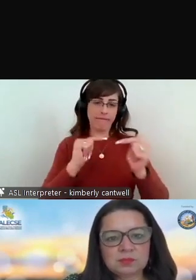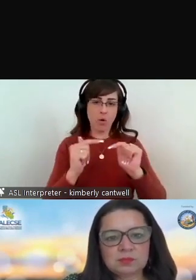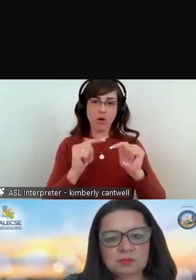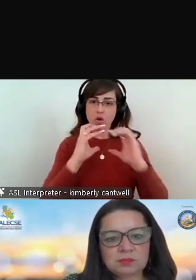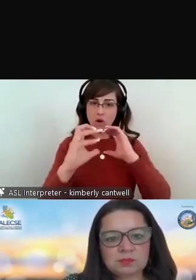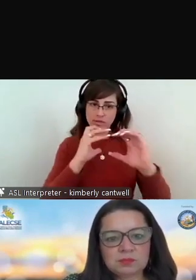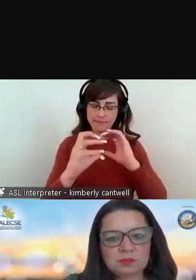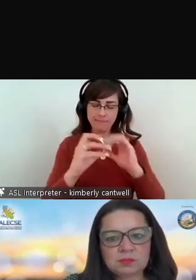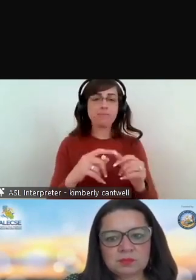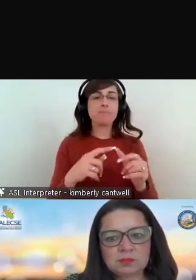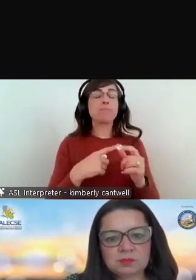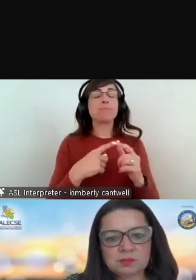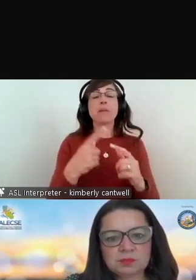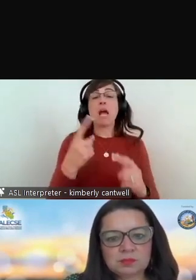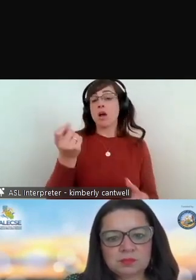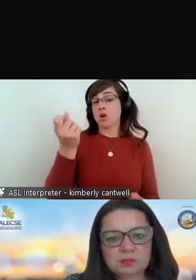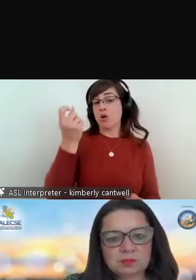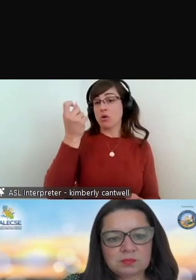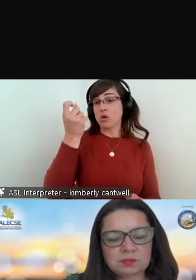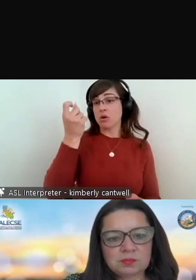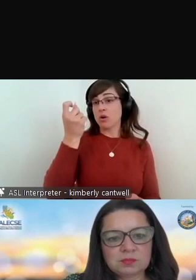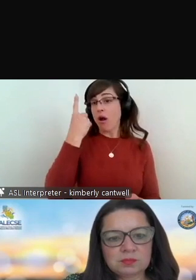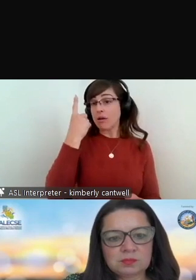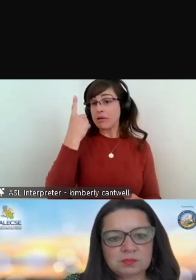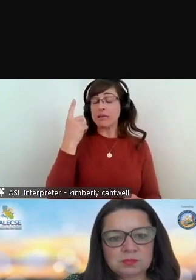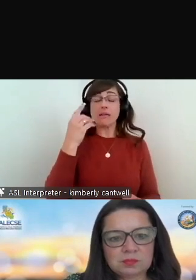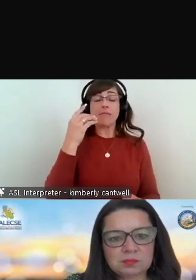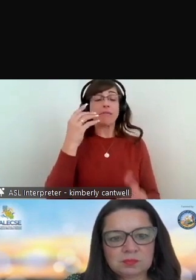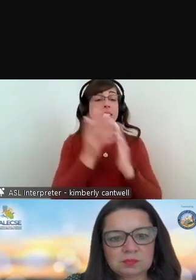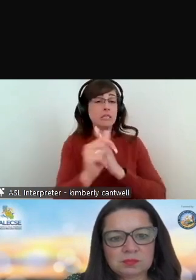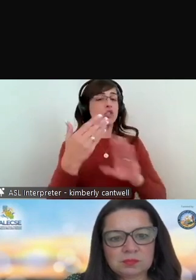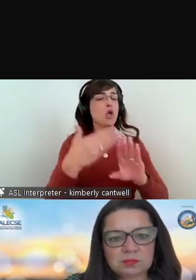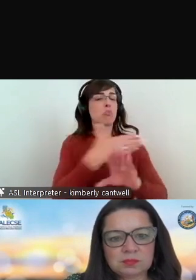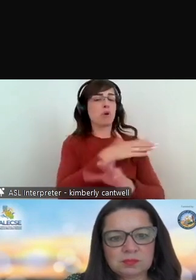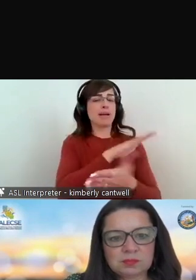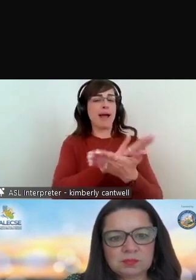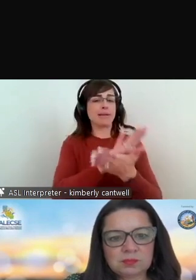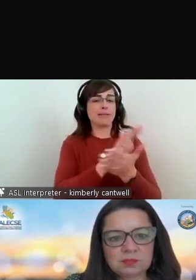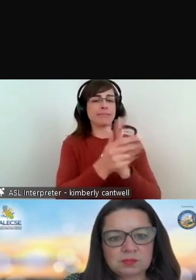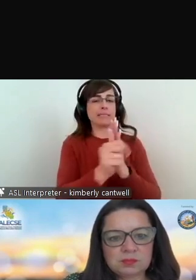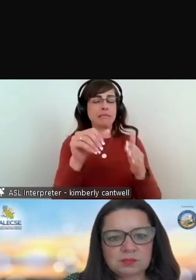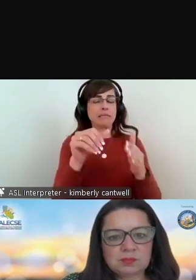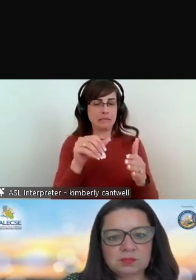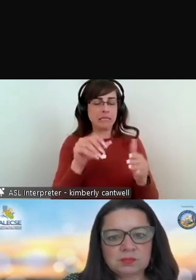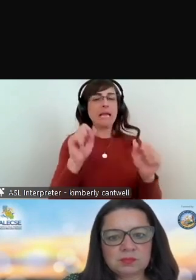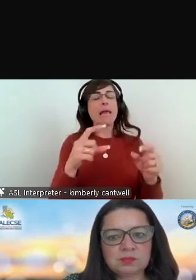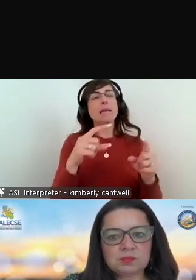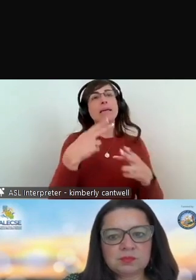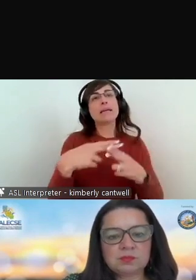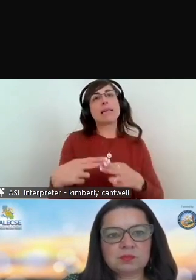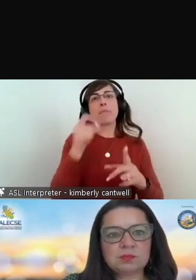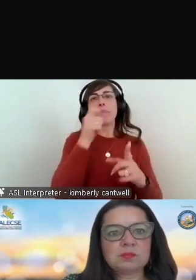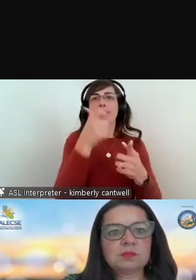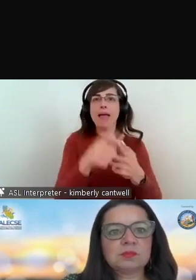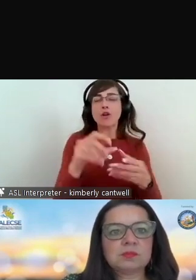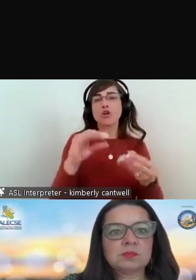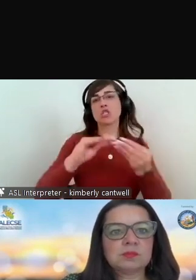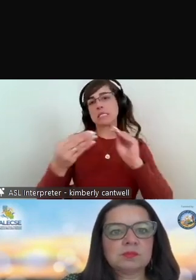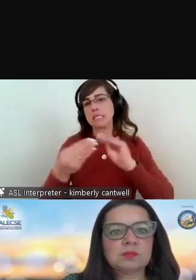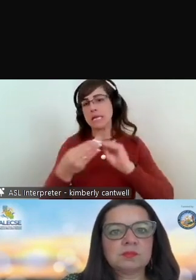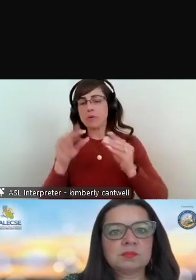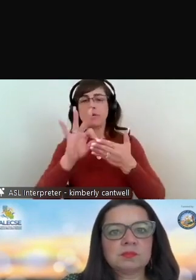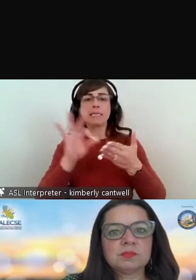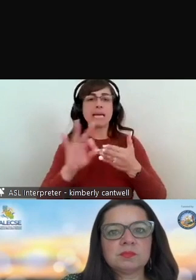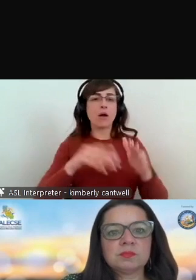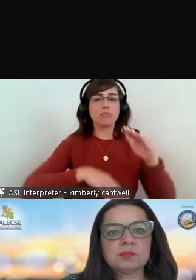And then cognitive skills, you'll see a lot more of the pre-academic skills coming in, so they can name some letters and numbers, they can count to